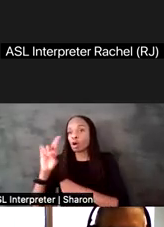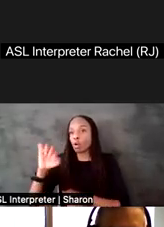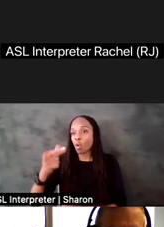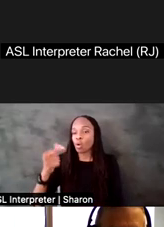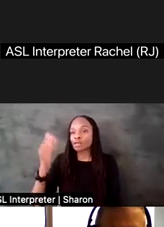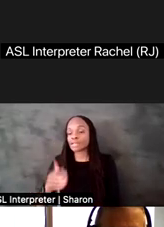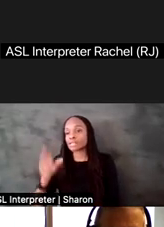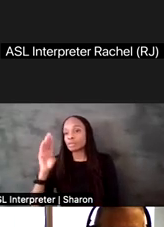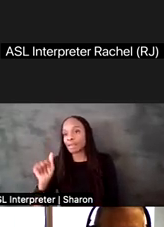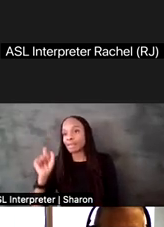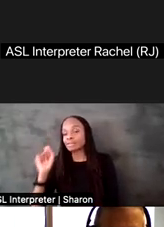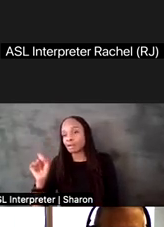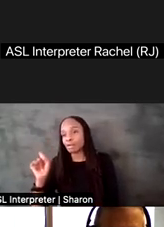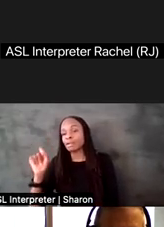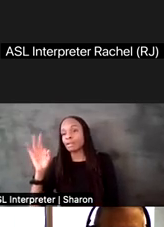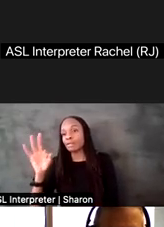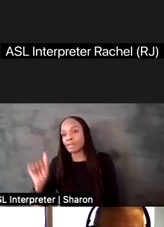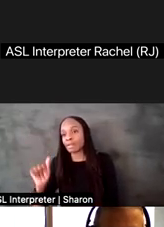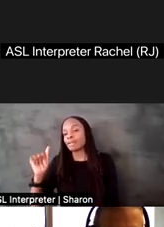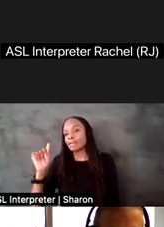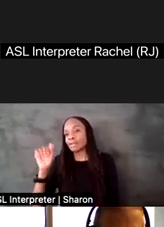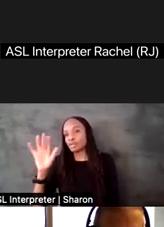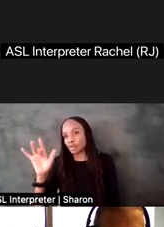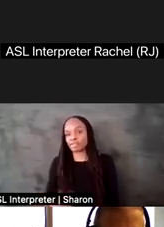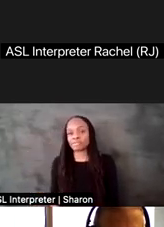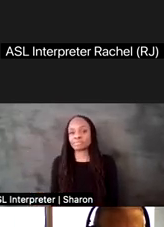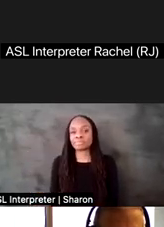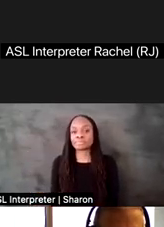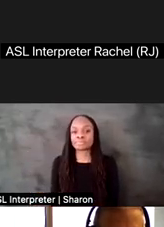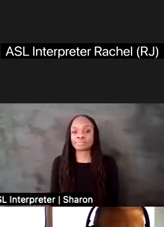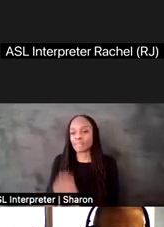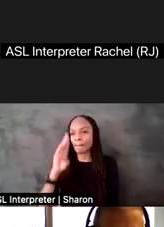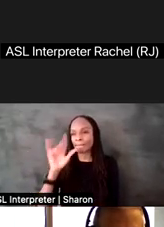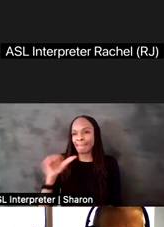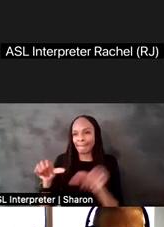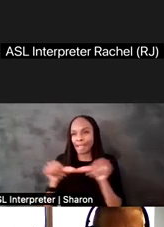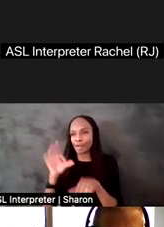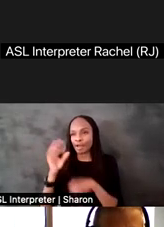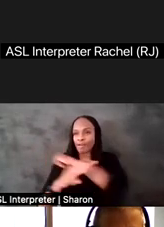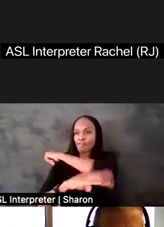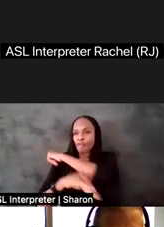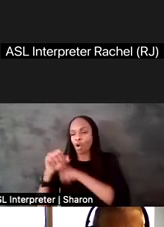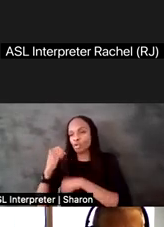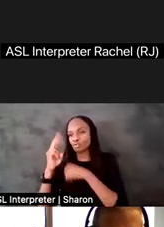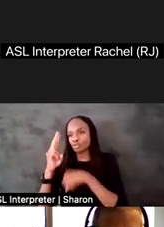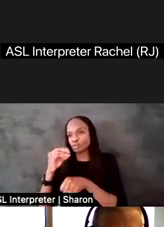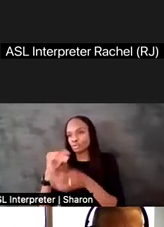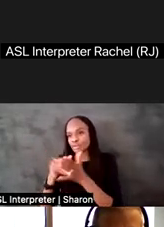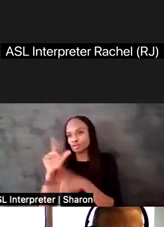earthquakeCountry.org/BAFA25. It stands for Bay Area Fall 25. Okay, almost done with the poll question.